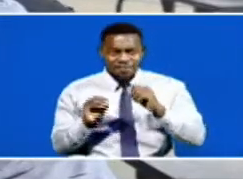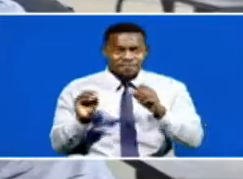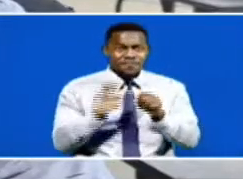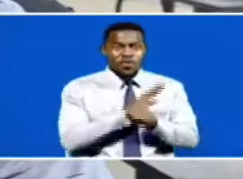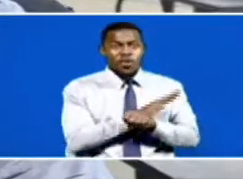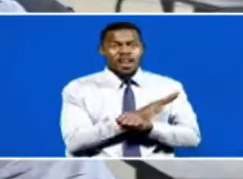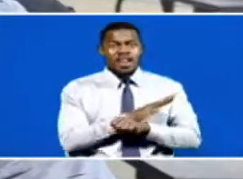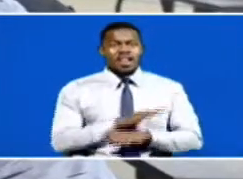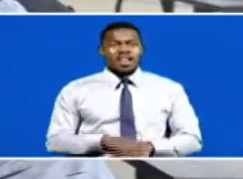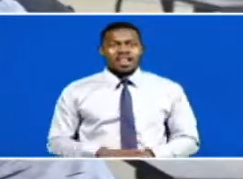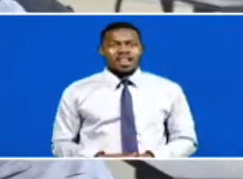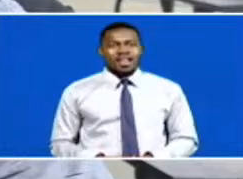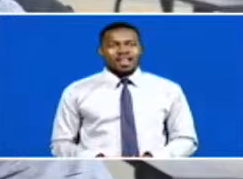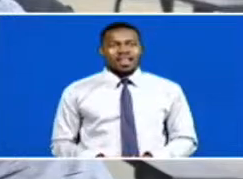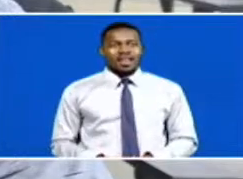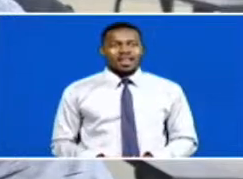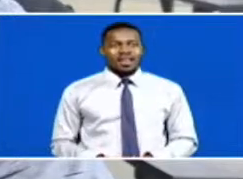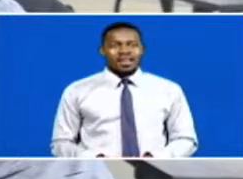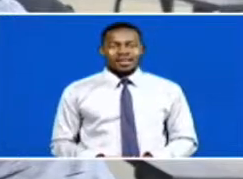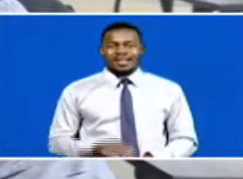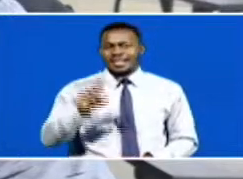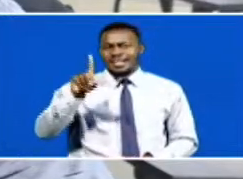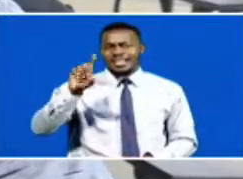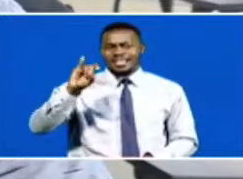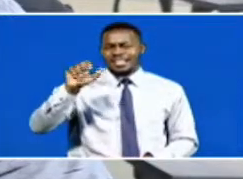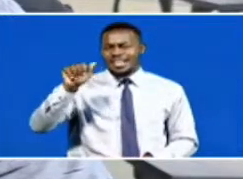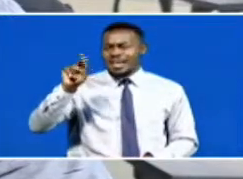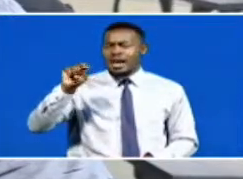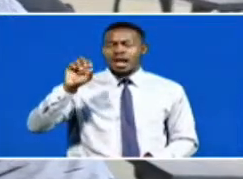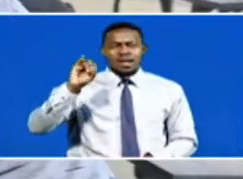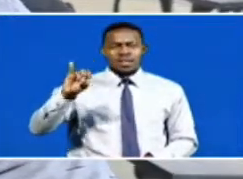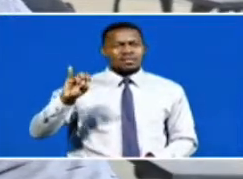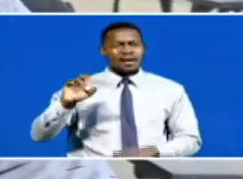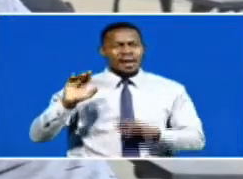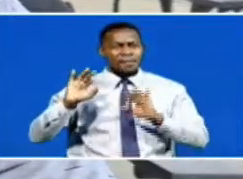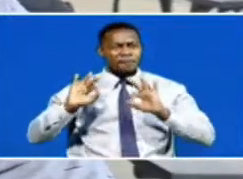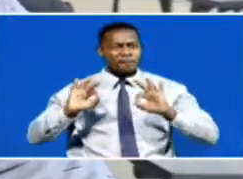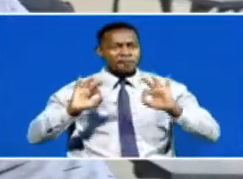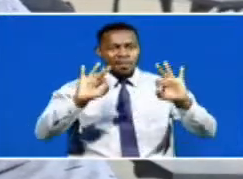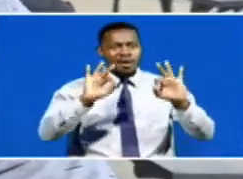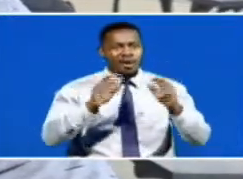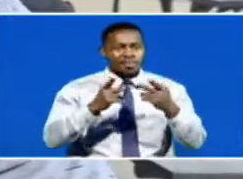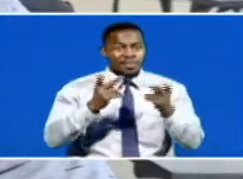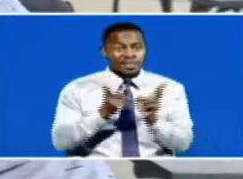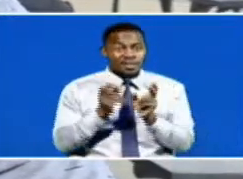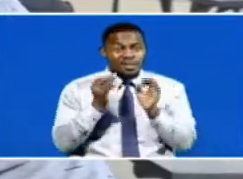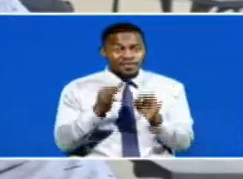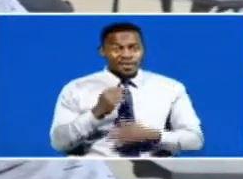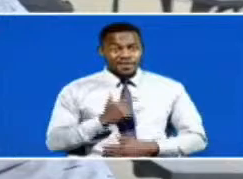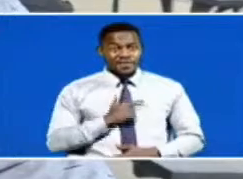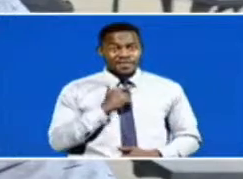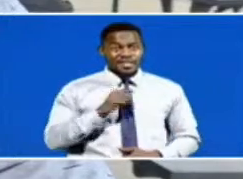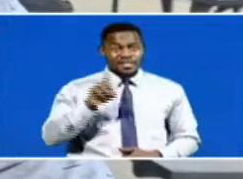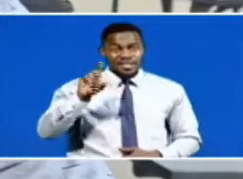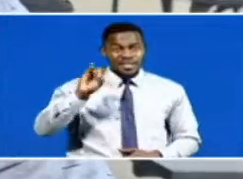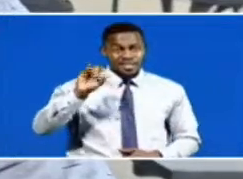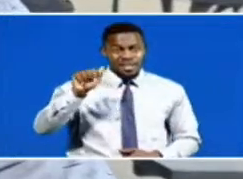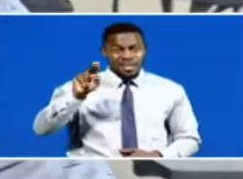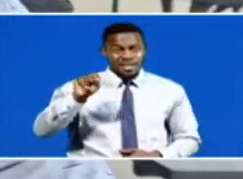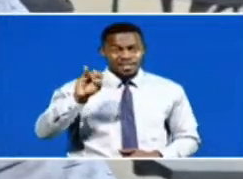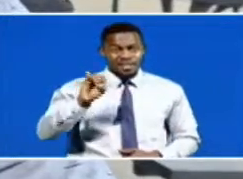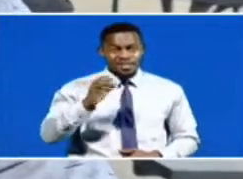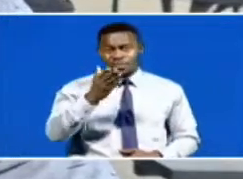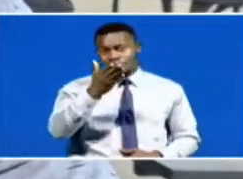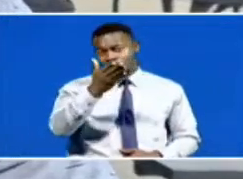that Diani is in Mombasa. Diani is actually in Kwale. You come to Diani, you get to enjoy. This